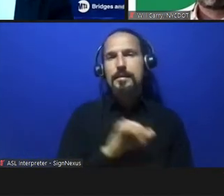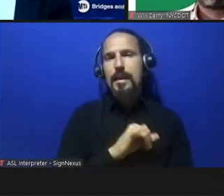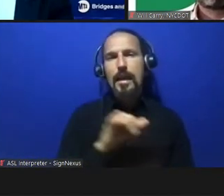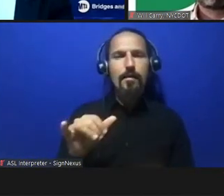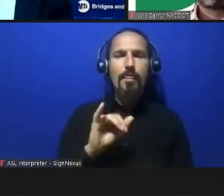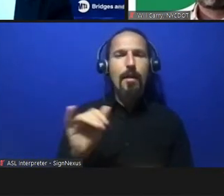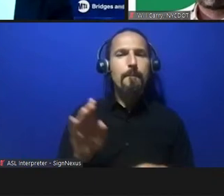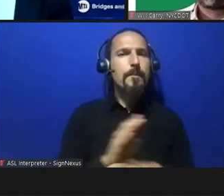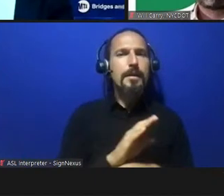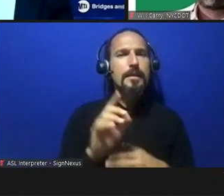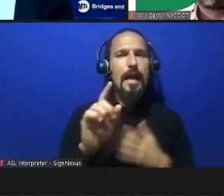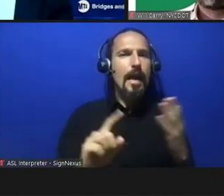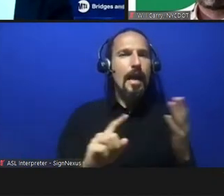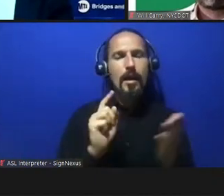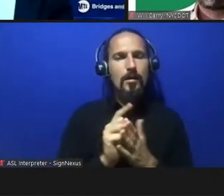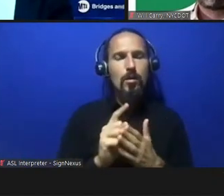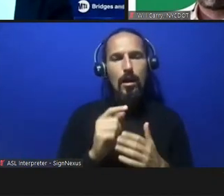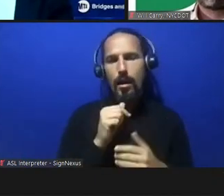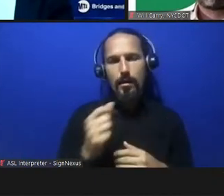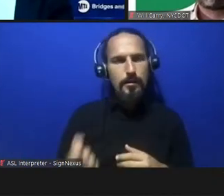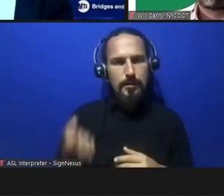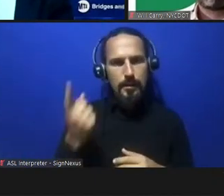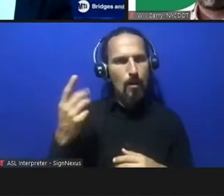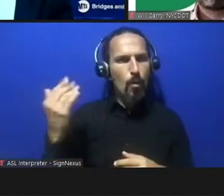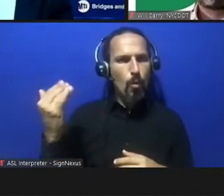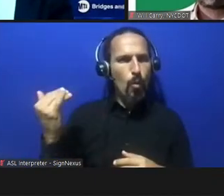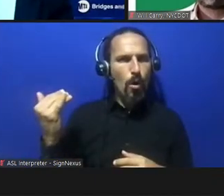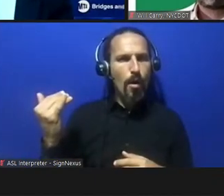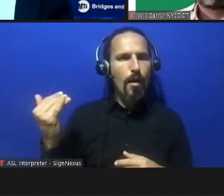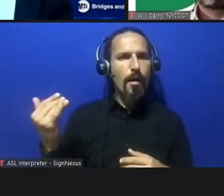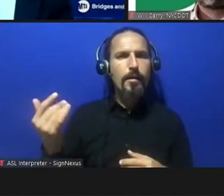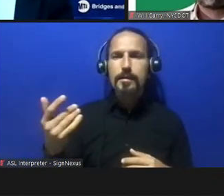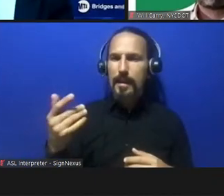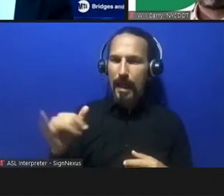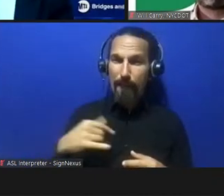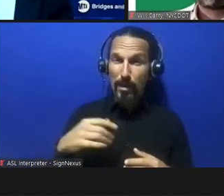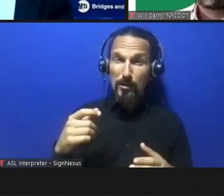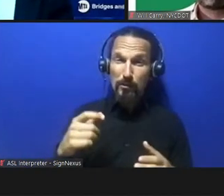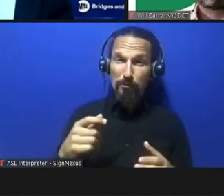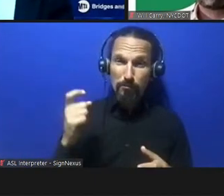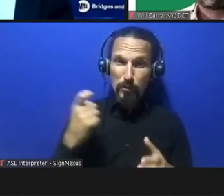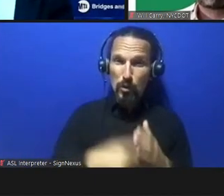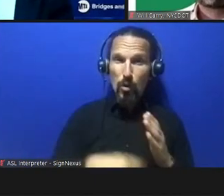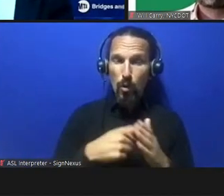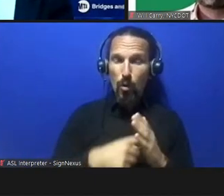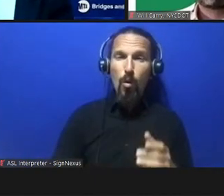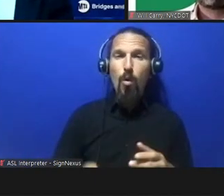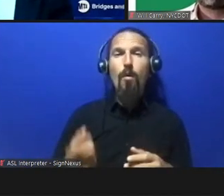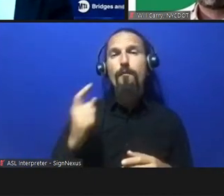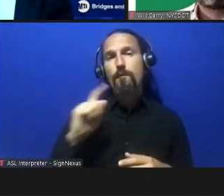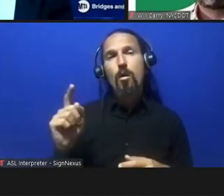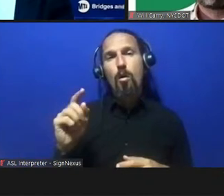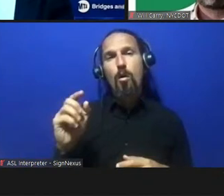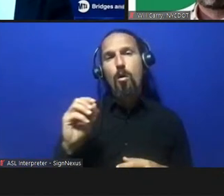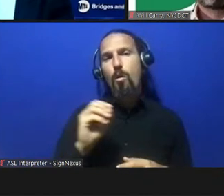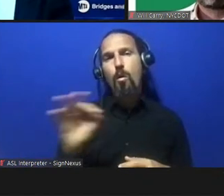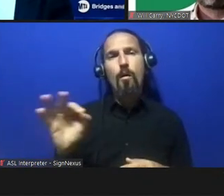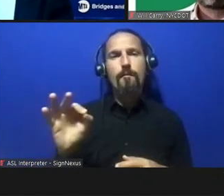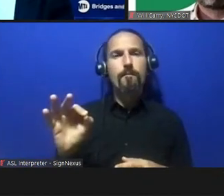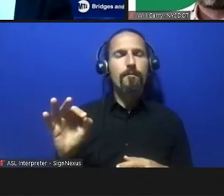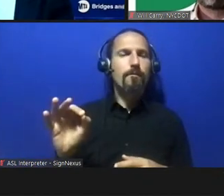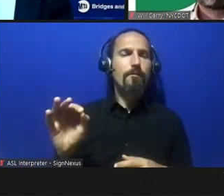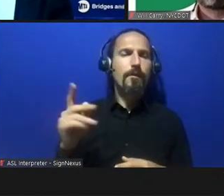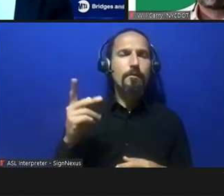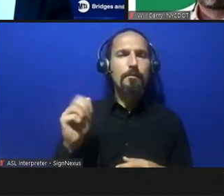business hours and i don't see why there is a toll at all uh during the off off hours